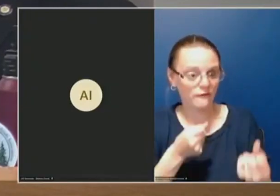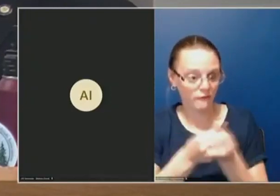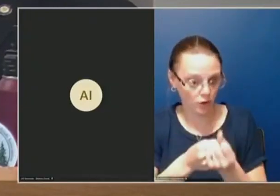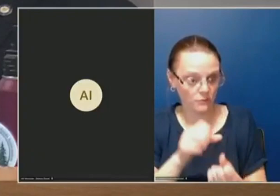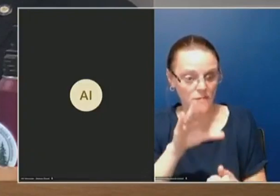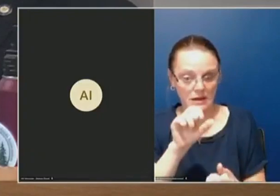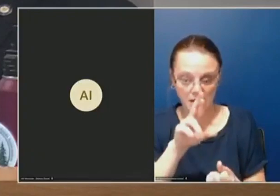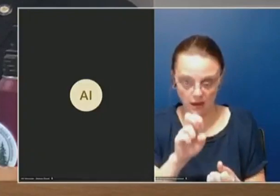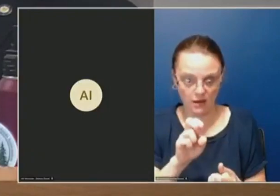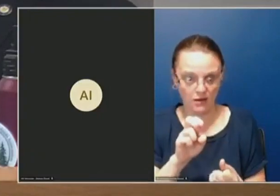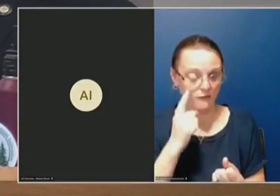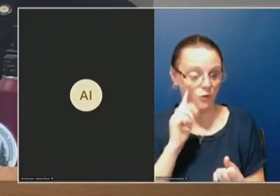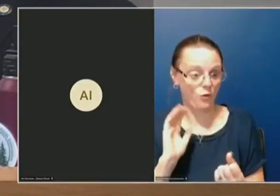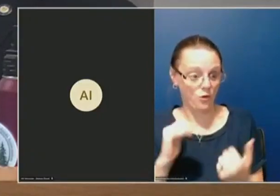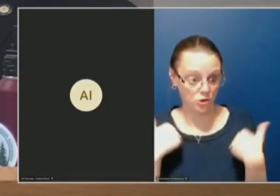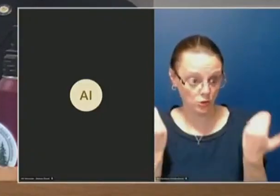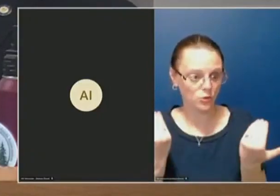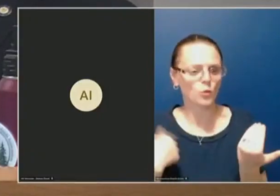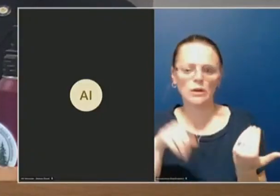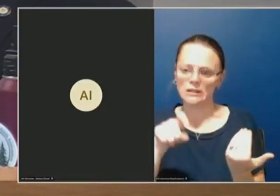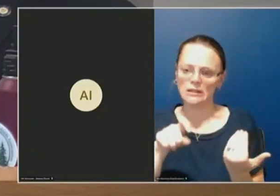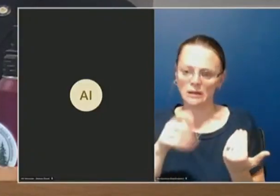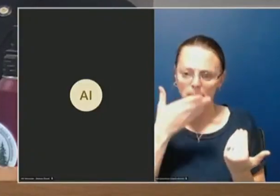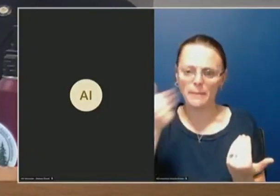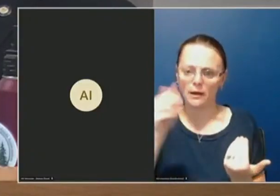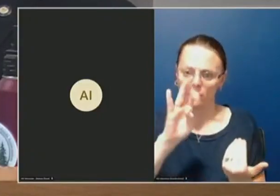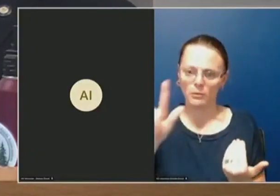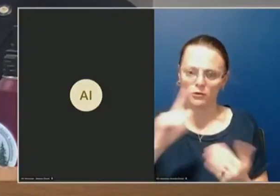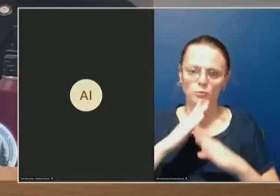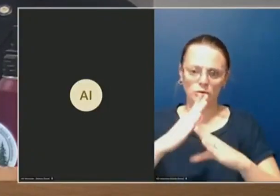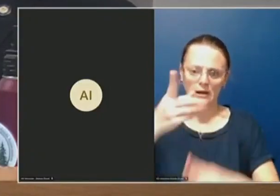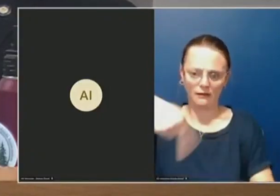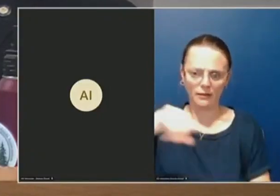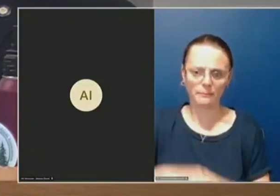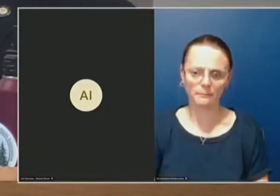for our youth, we need to do better for them. We need to protect them.